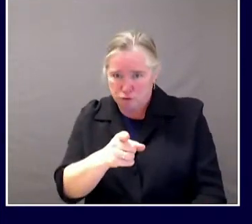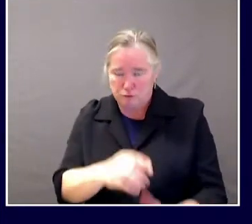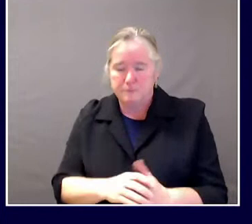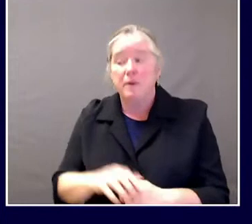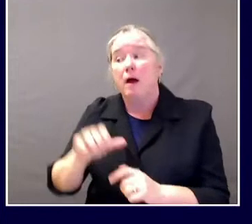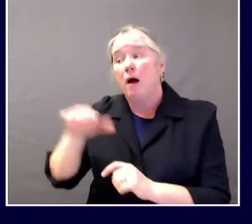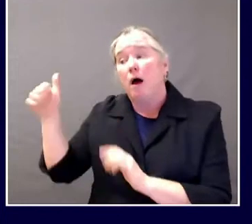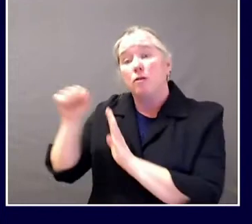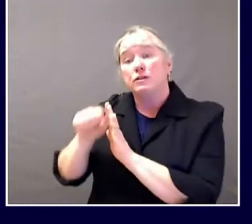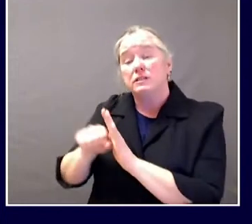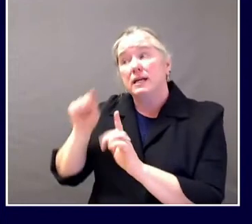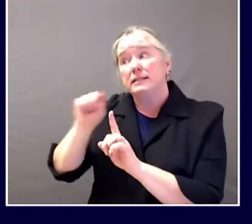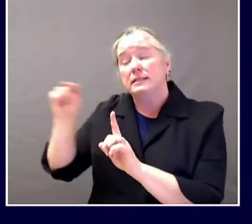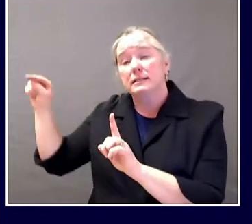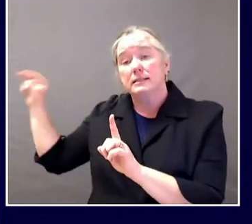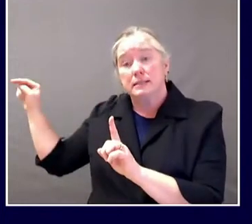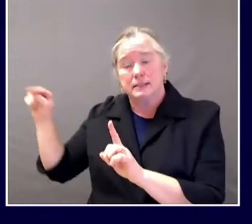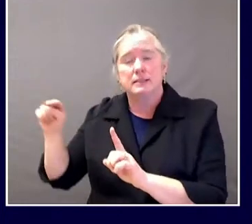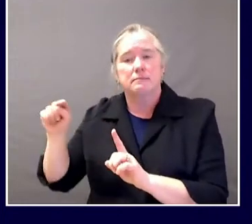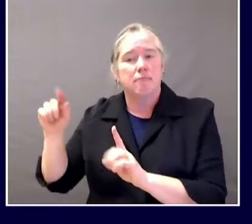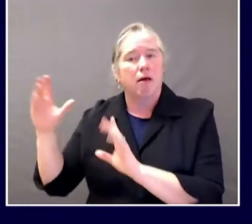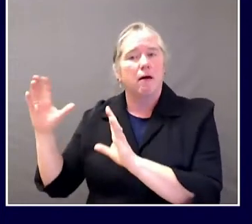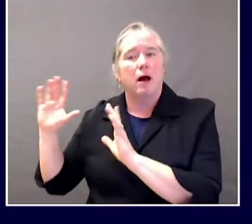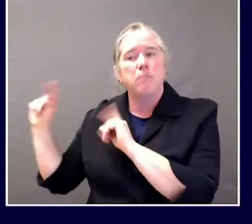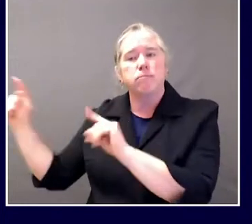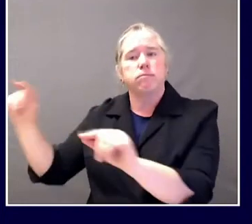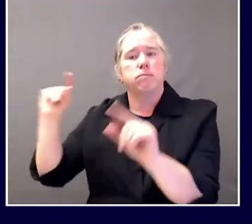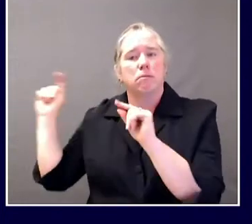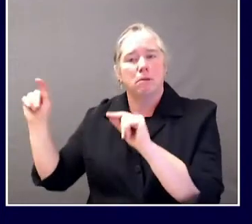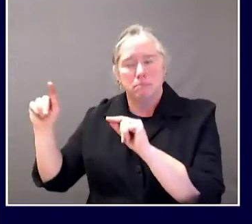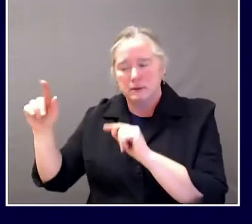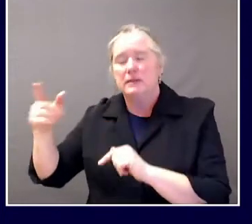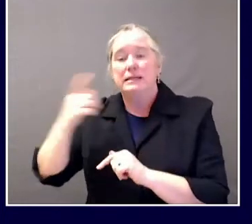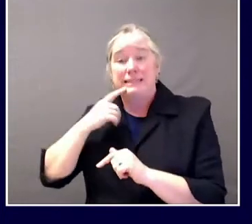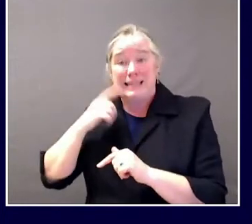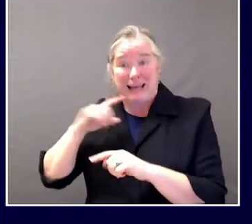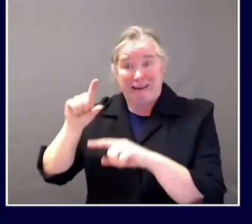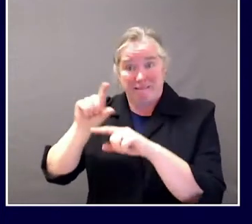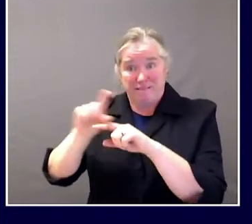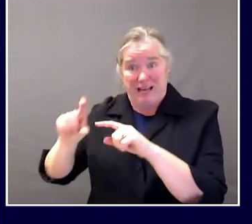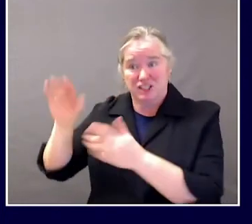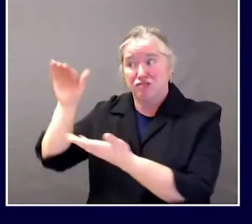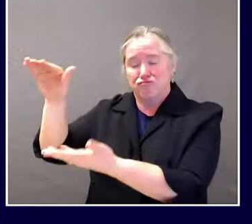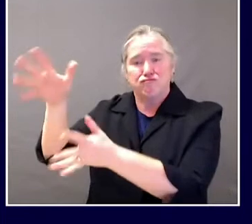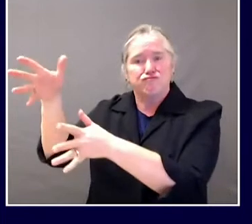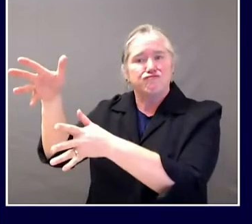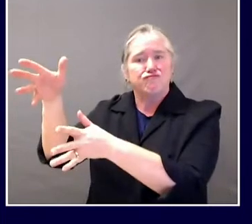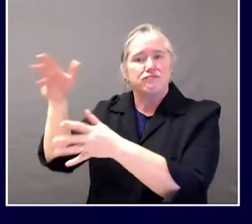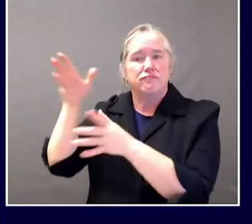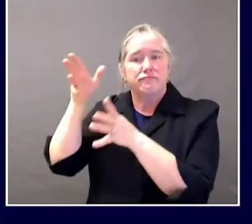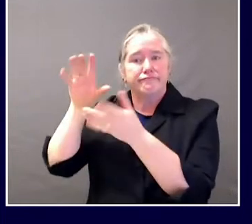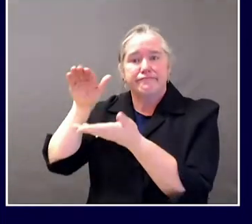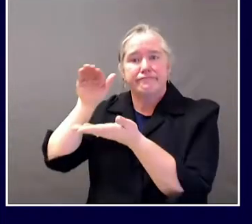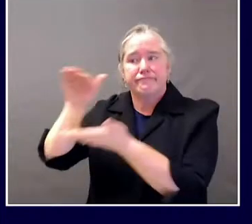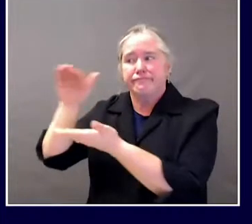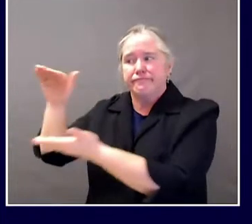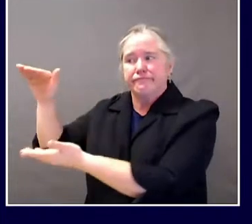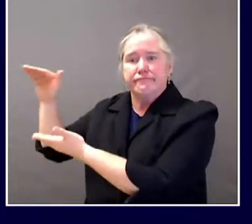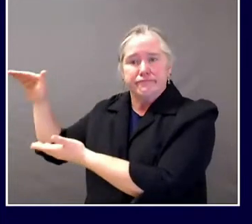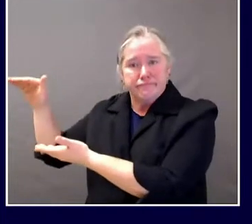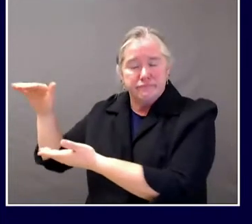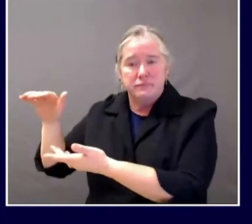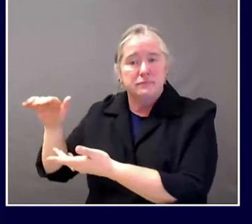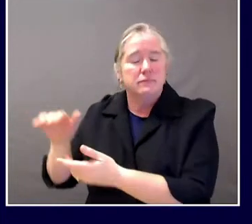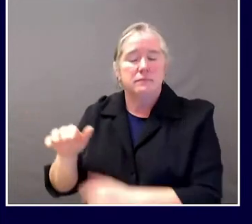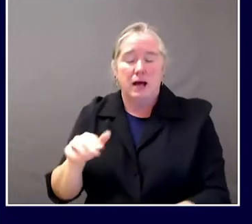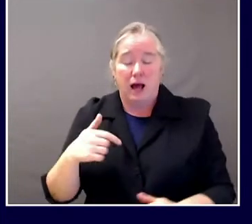there are large numbers of vaccine sitting on the shelves. And I want to be very clear. In Maine, what is